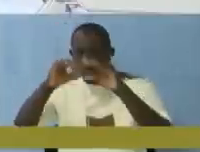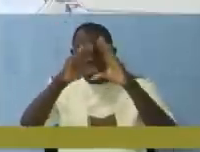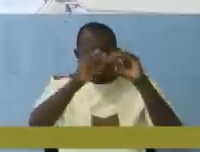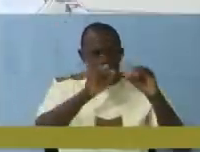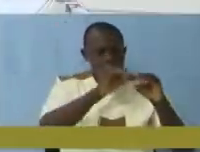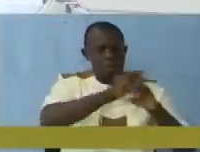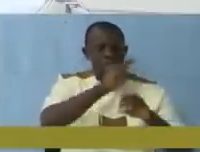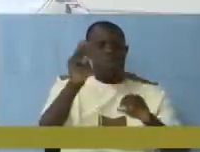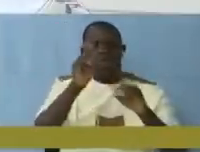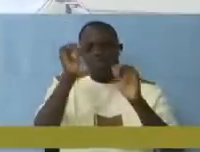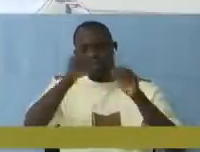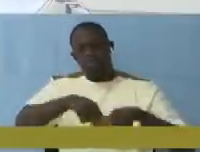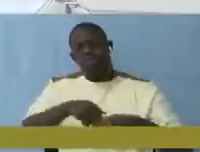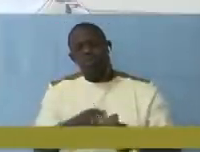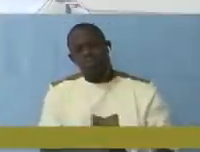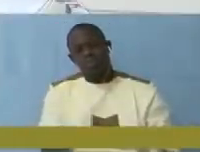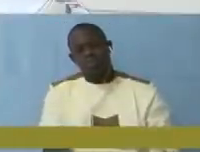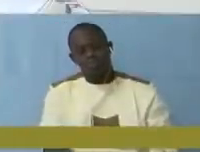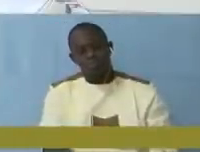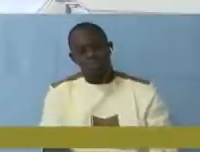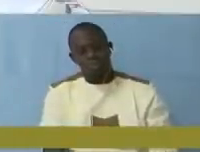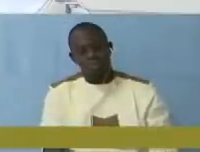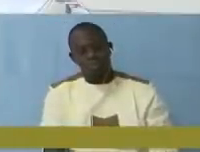of these things are hidden.